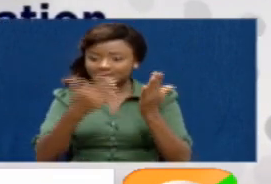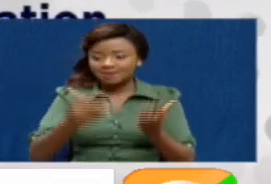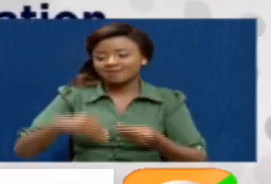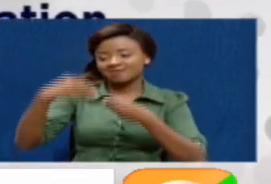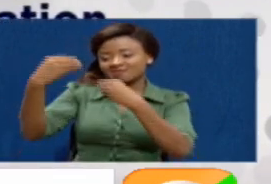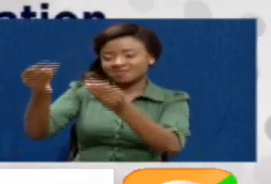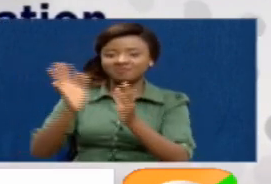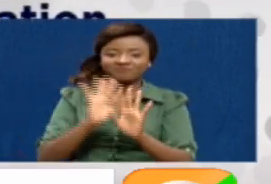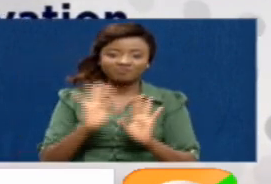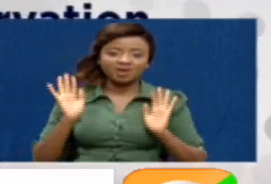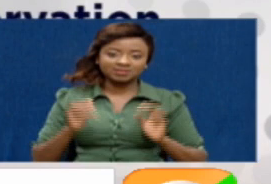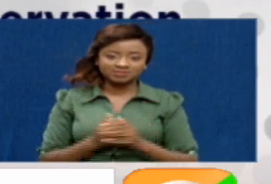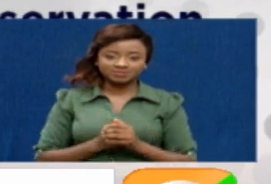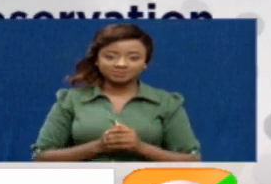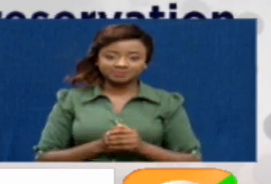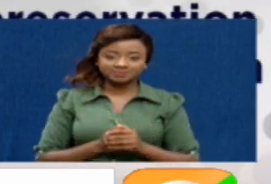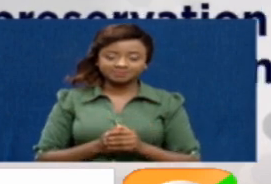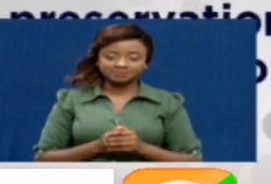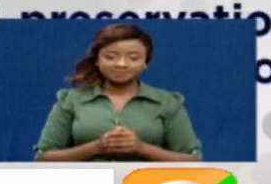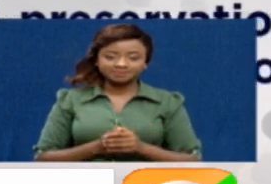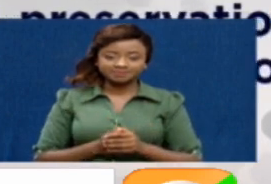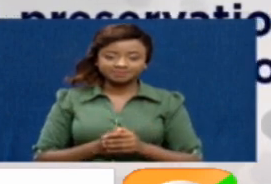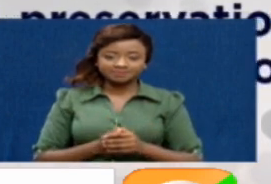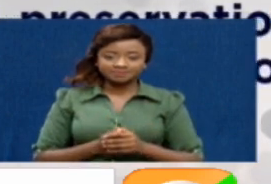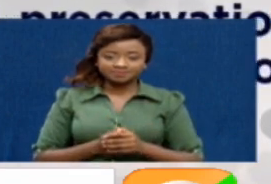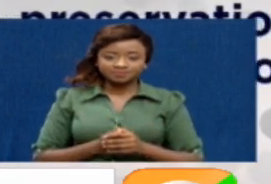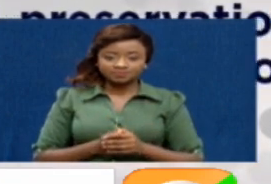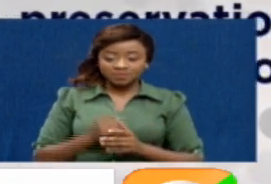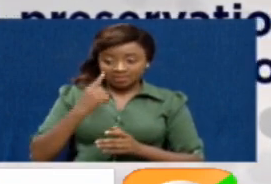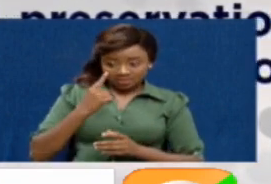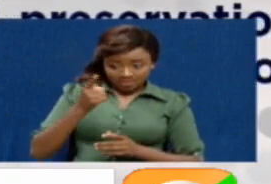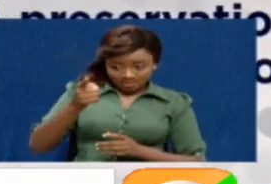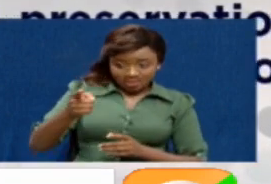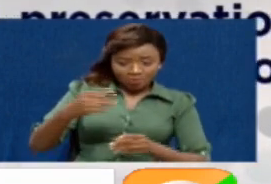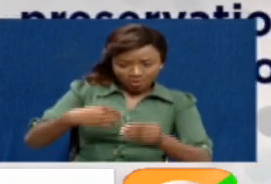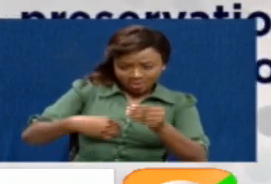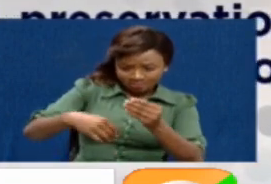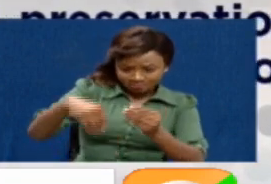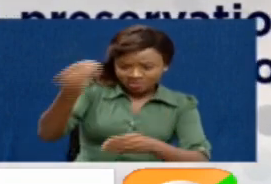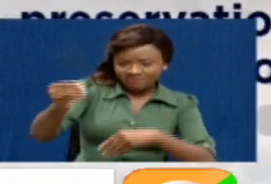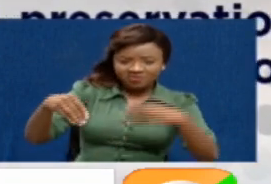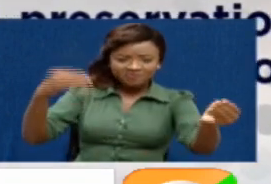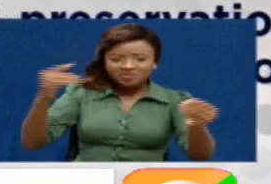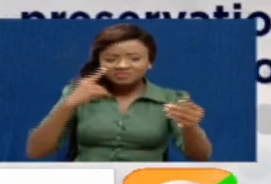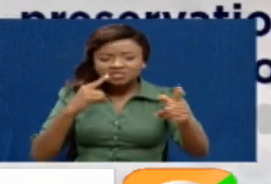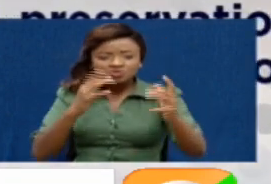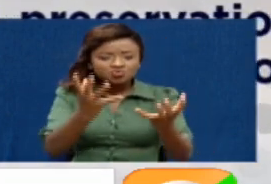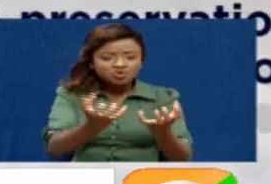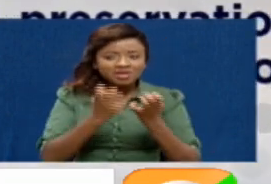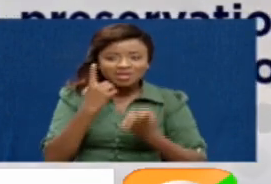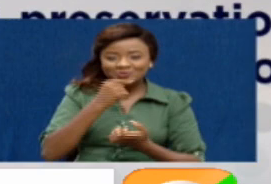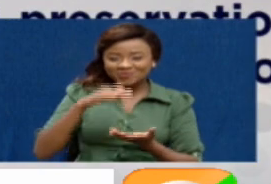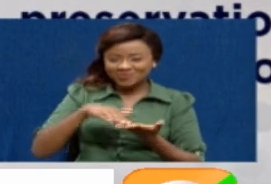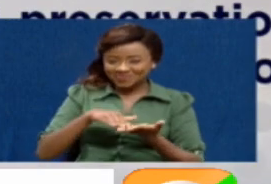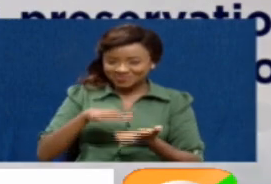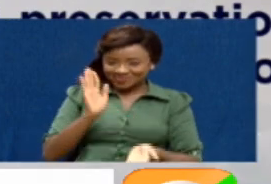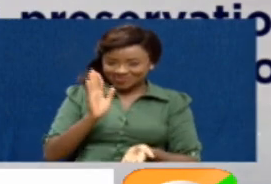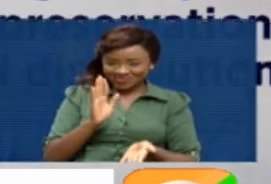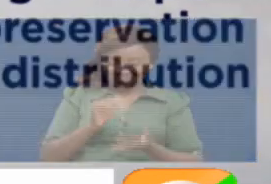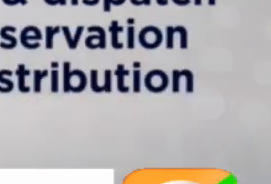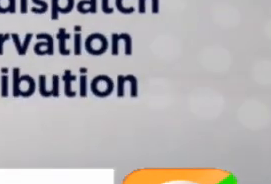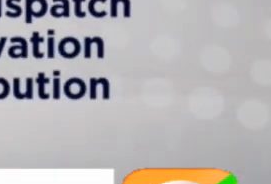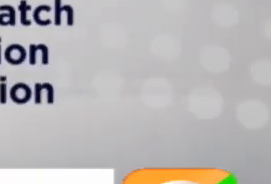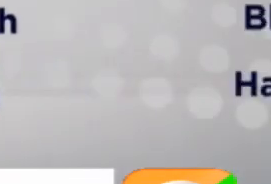storage and preservation of blood and blood components. Here, blood is distributed based on needs presented. This is the